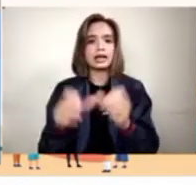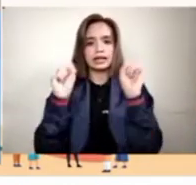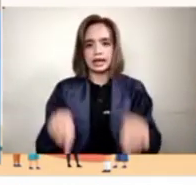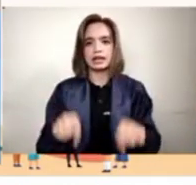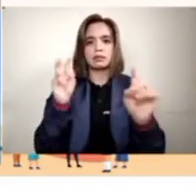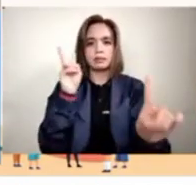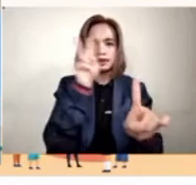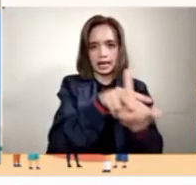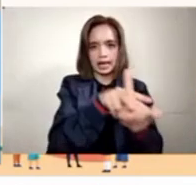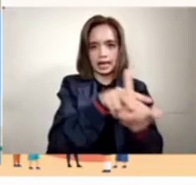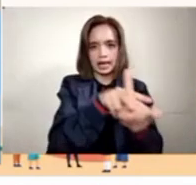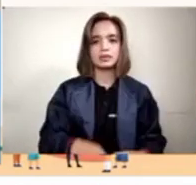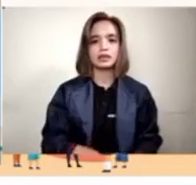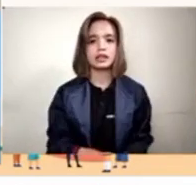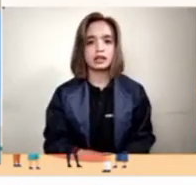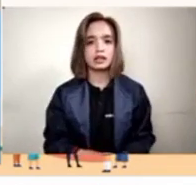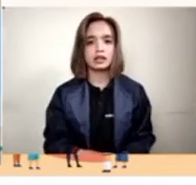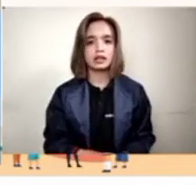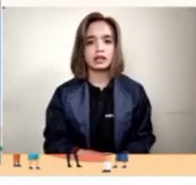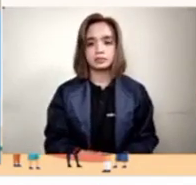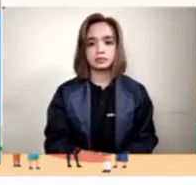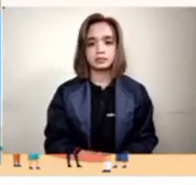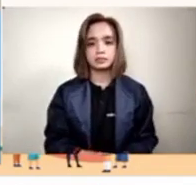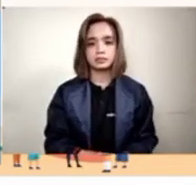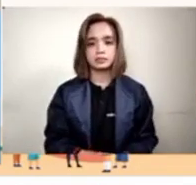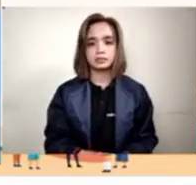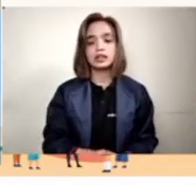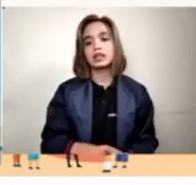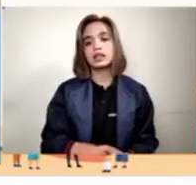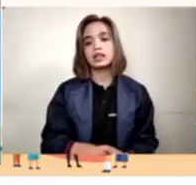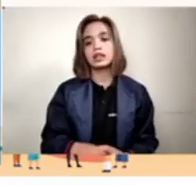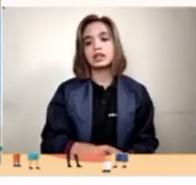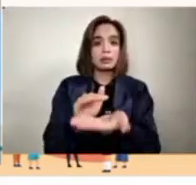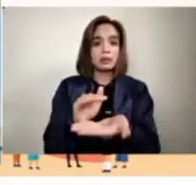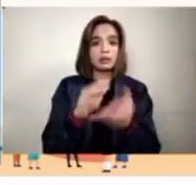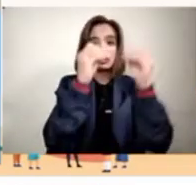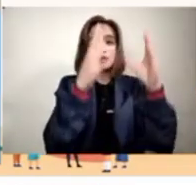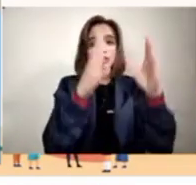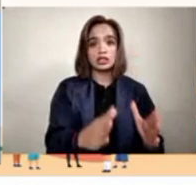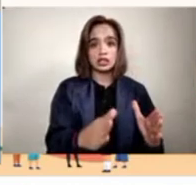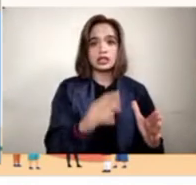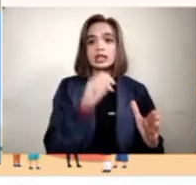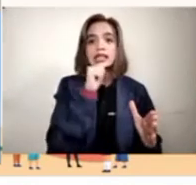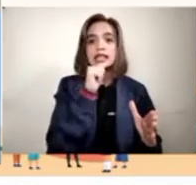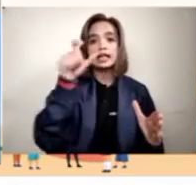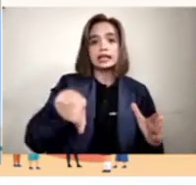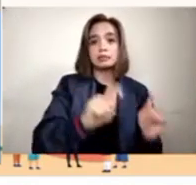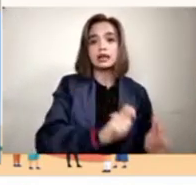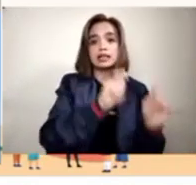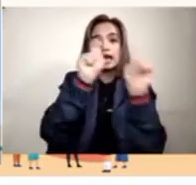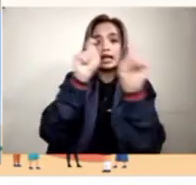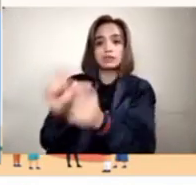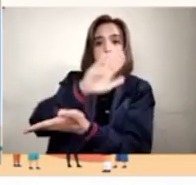could already apply for reclassification. It minimizes the teacher to move to central schools just to